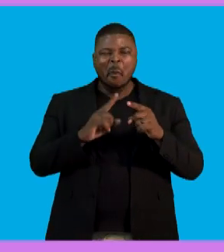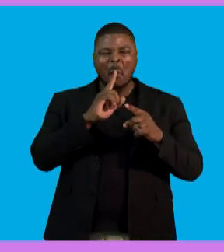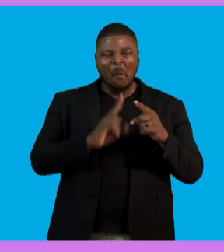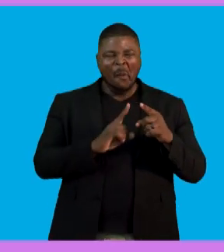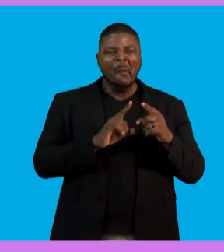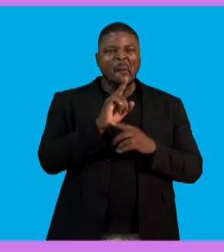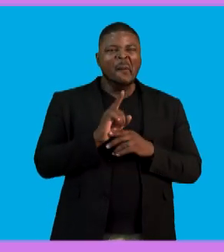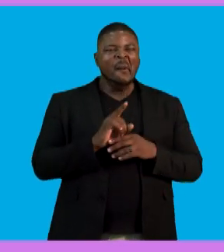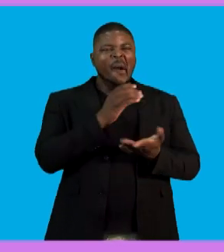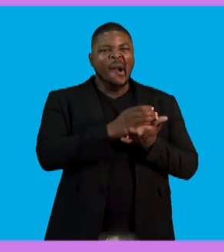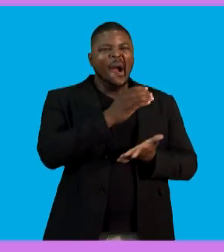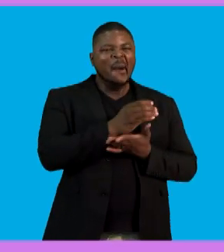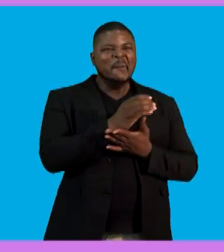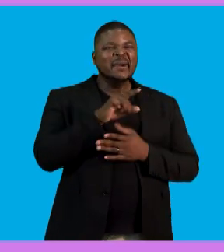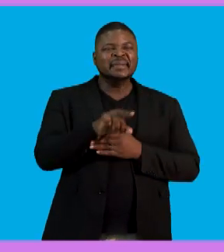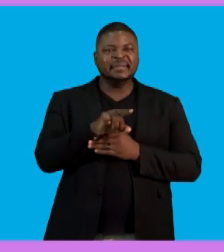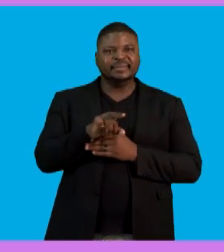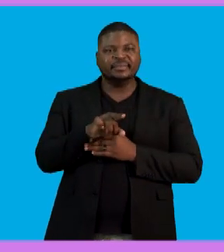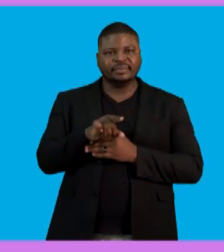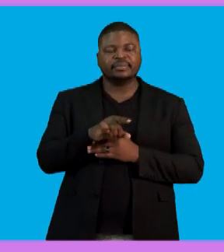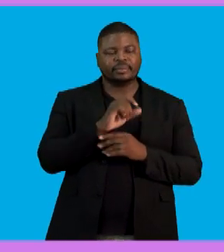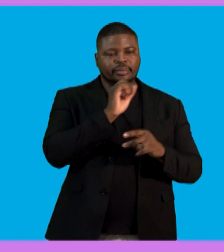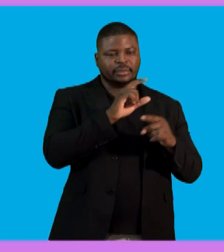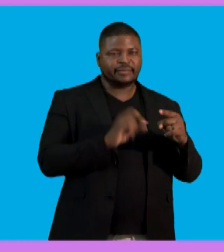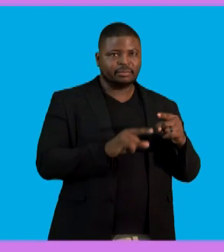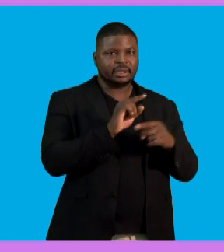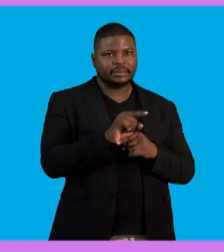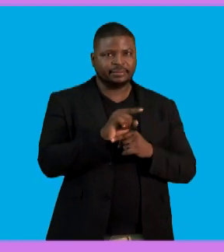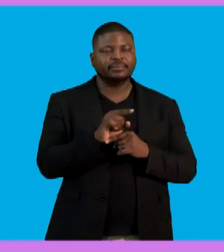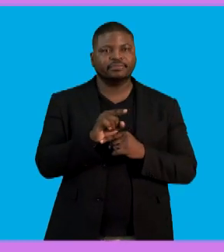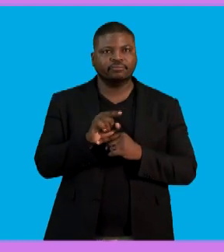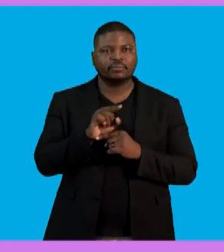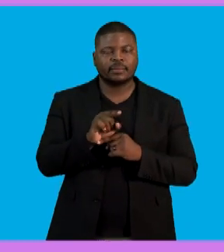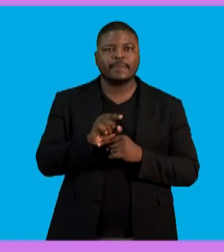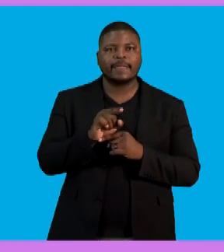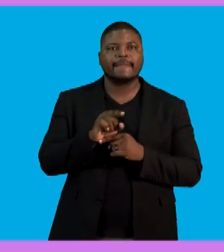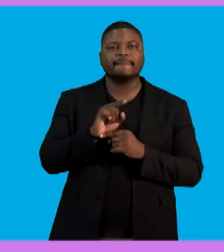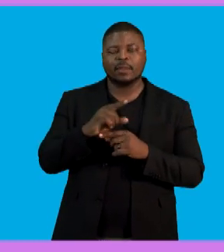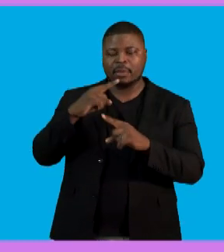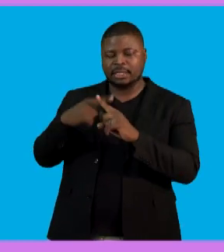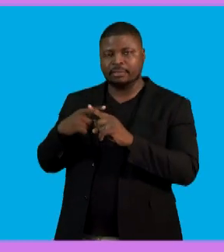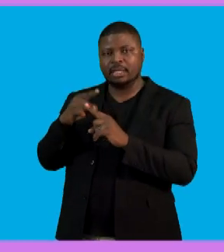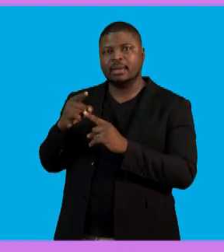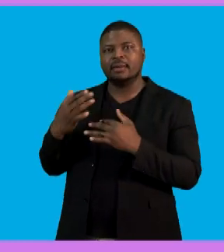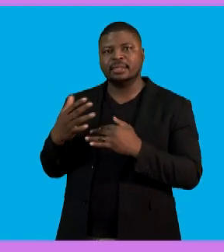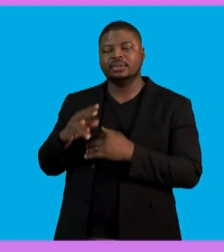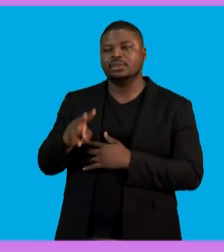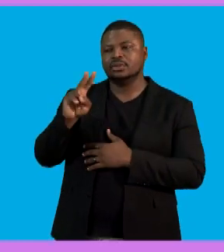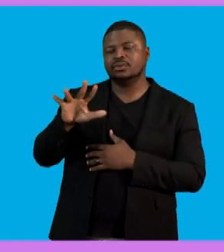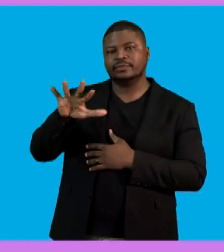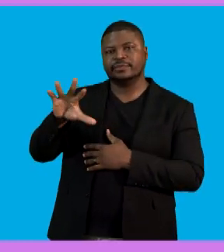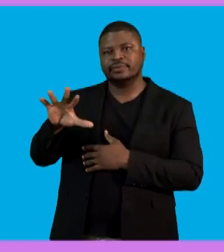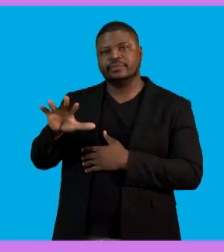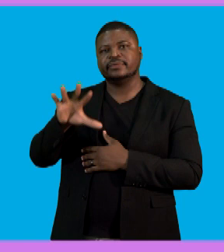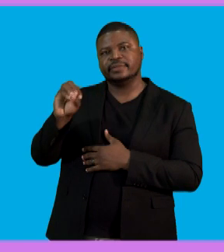divided by 1 cup because we divide with what is the same unit on our conversion factor. Cup and a cup will give you 1. Then you multiply